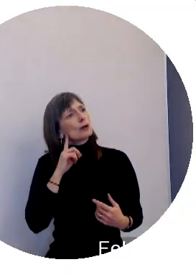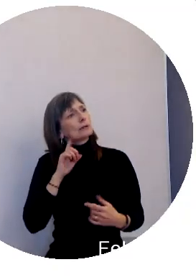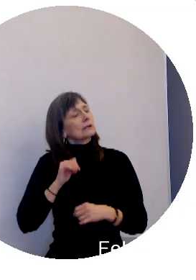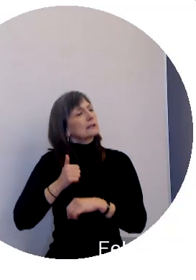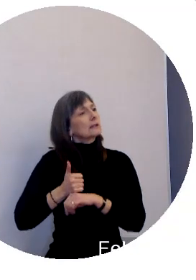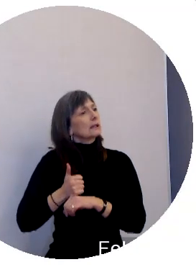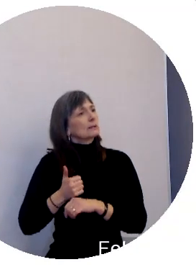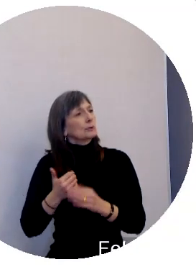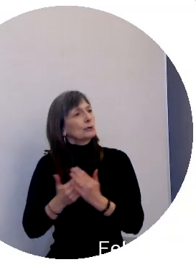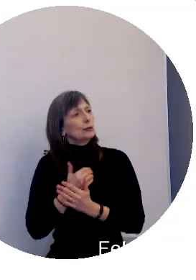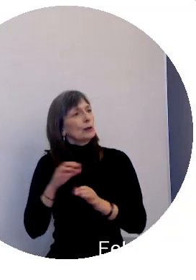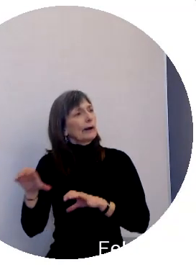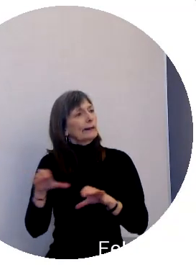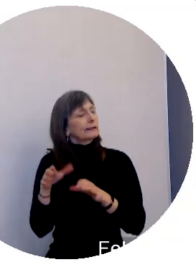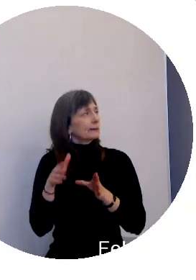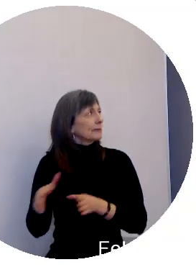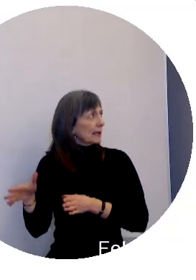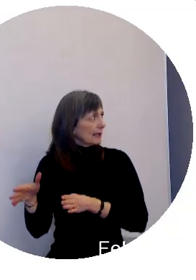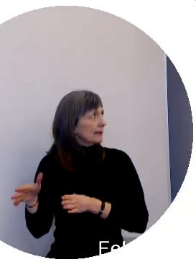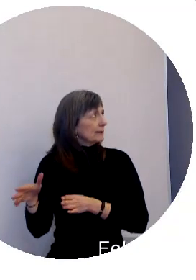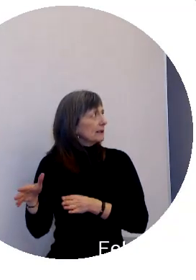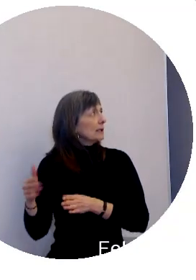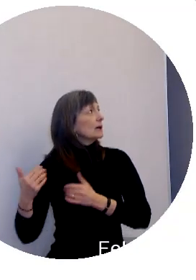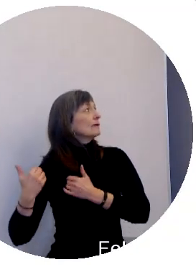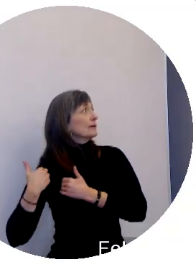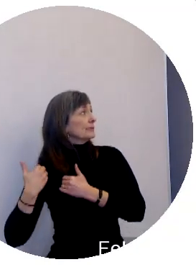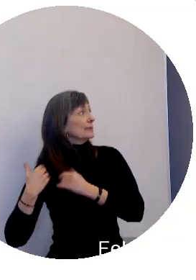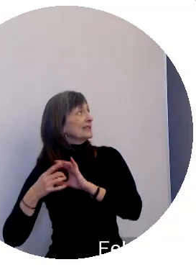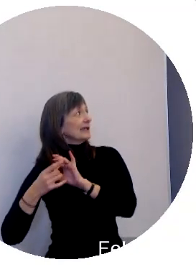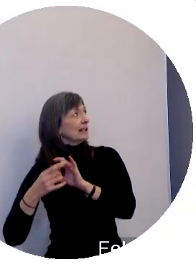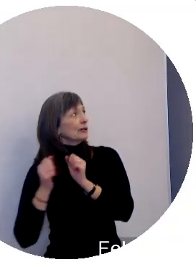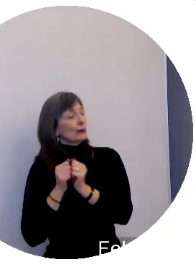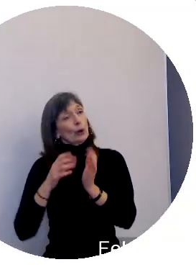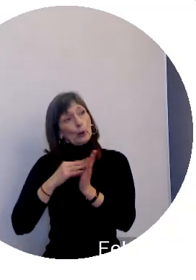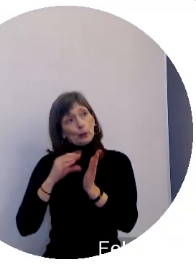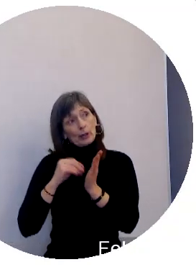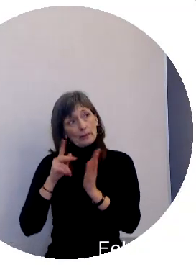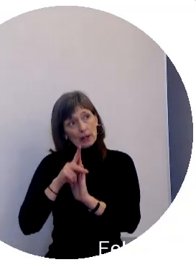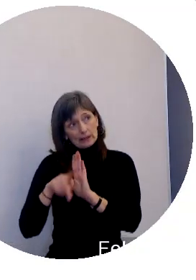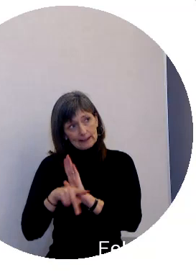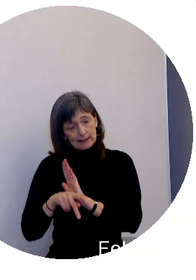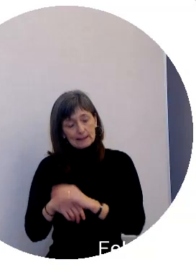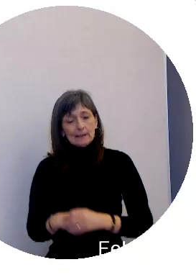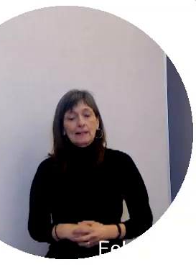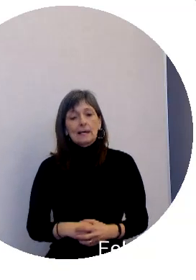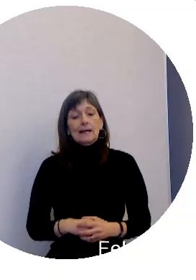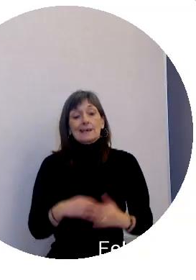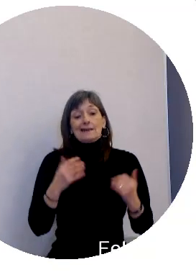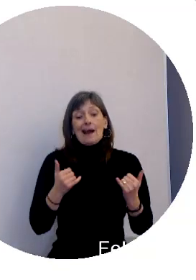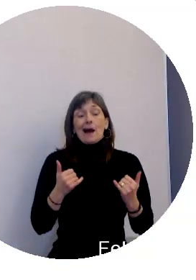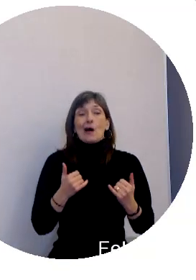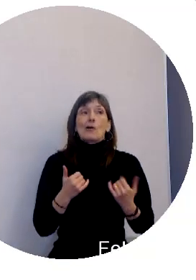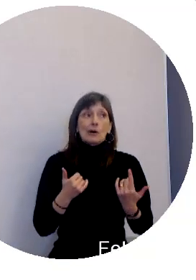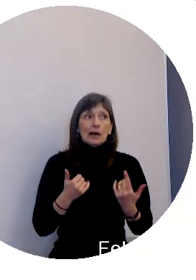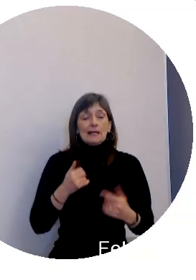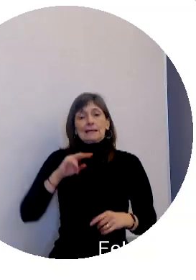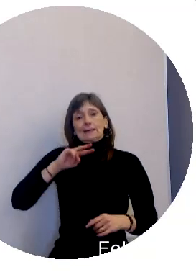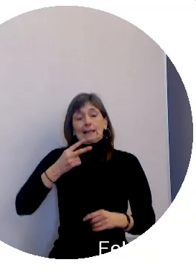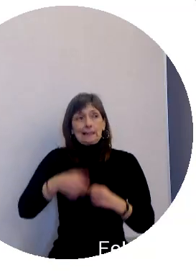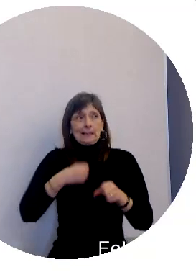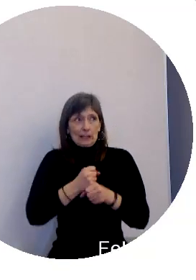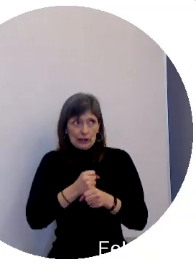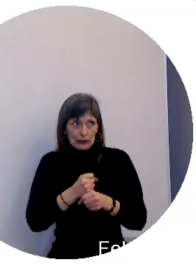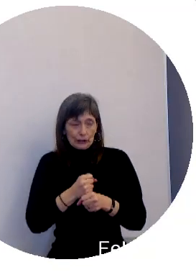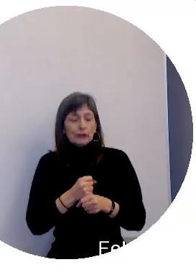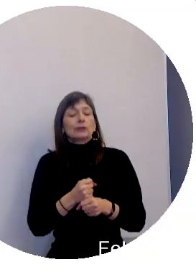implementation of the Education Action Plan, and specifically the responsive teaching and learning policy. We are halfway through year 2 of the